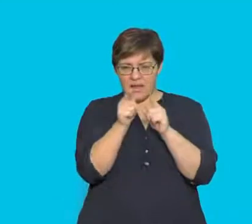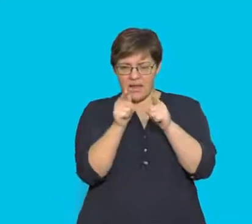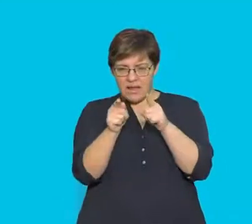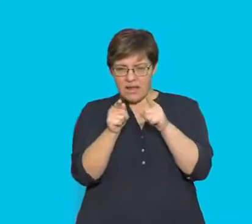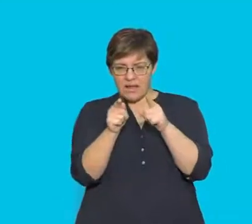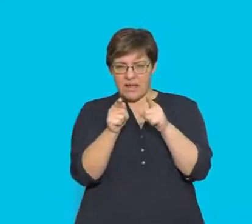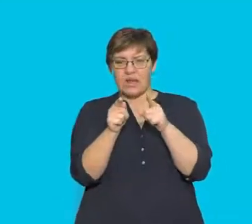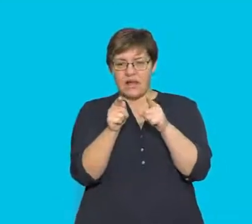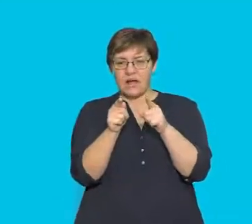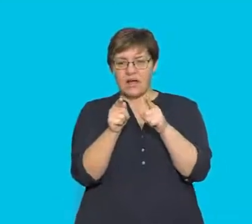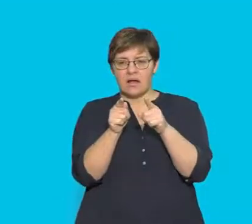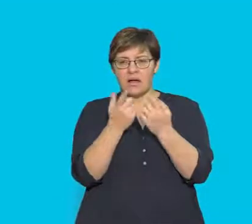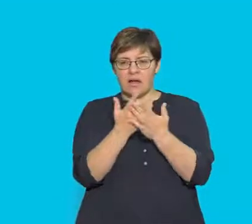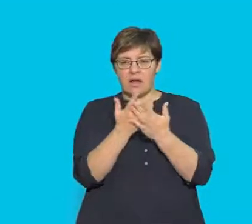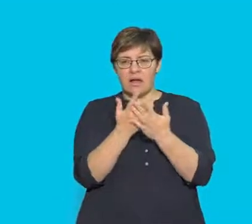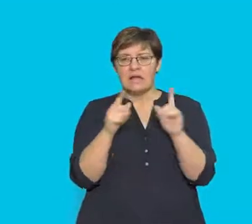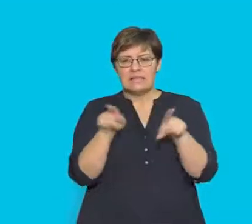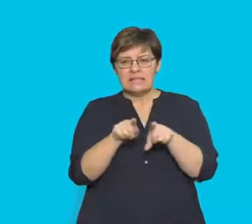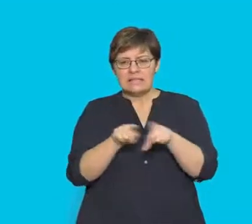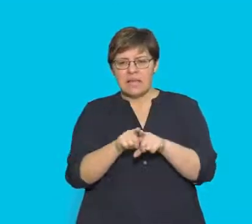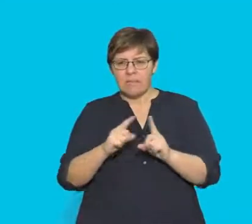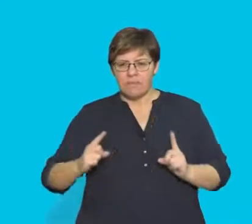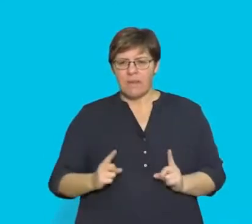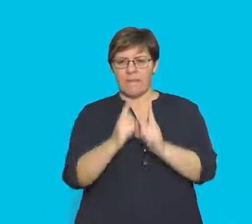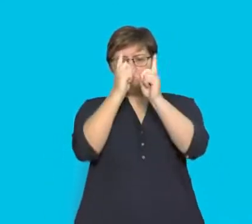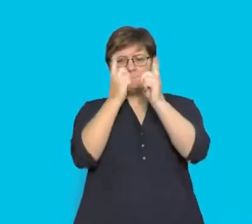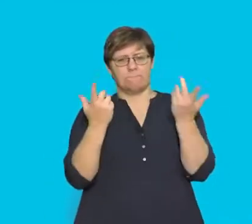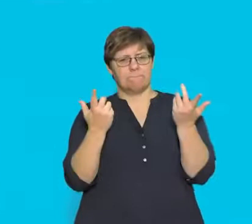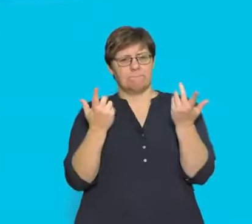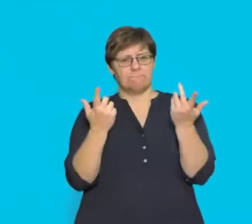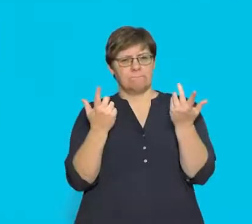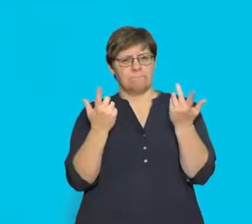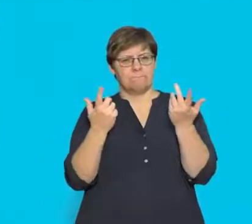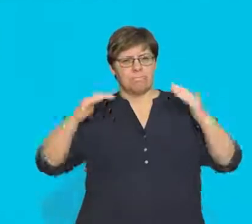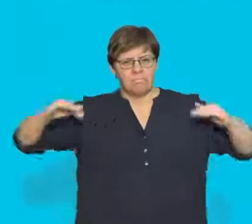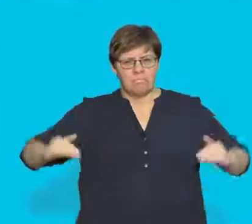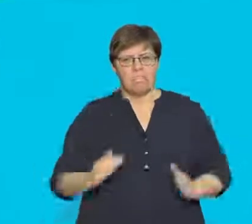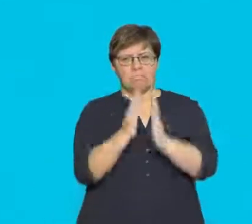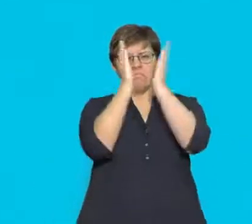two pieces of wire, the field lines are pointing in the same direction. They're all